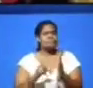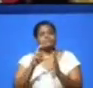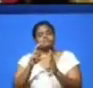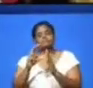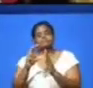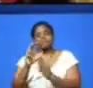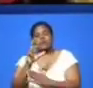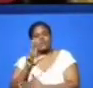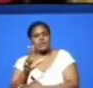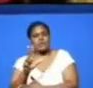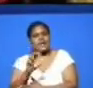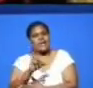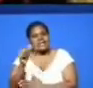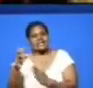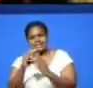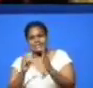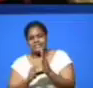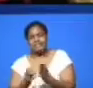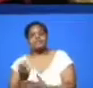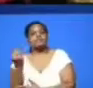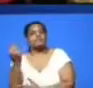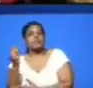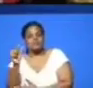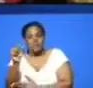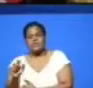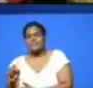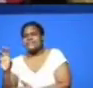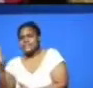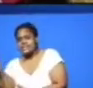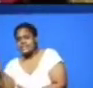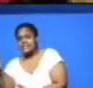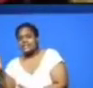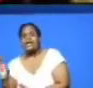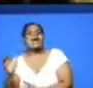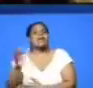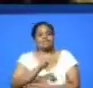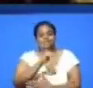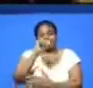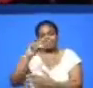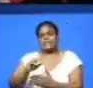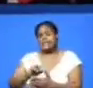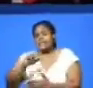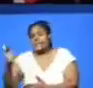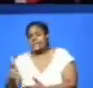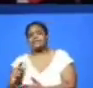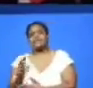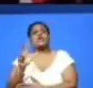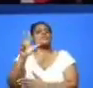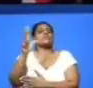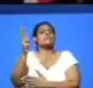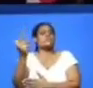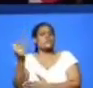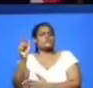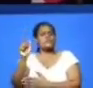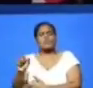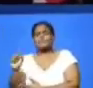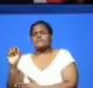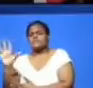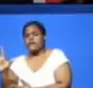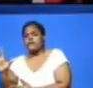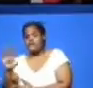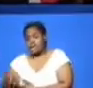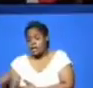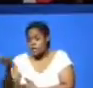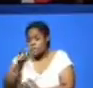read chapter 12 and verse 6, then I'll take you to 13 and verse 5, and you'll